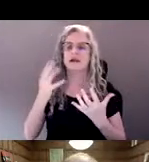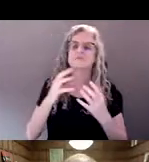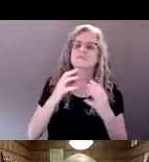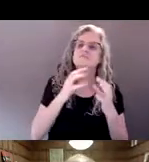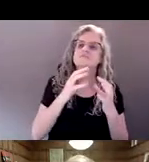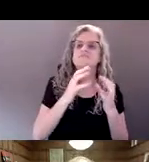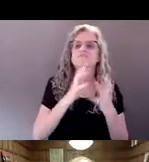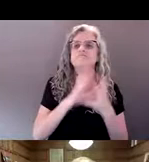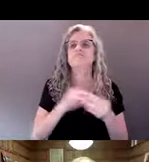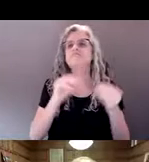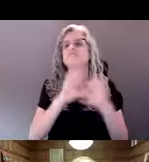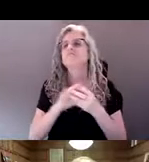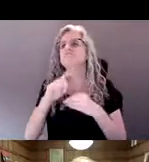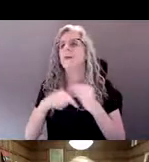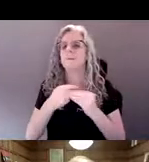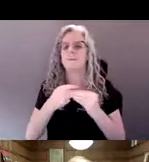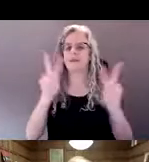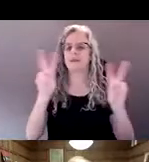title.